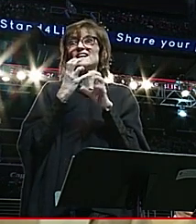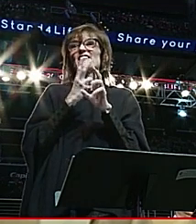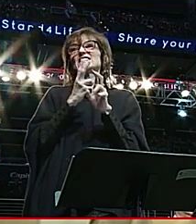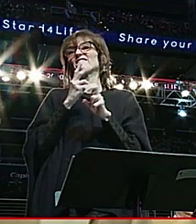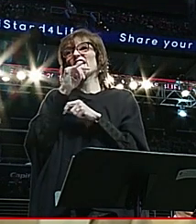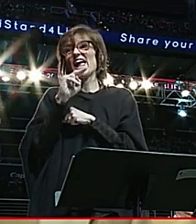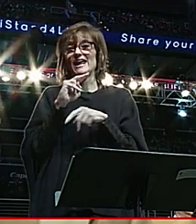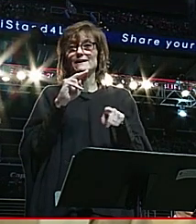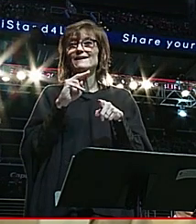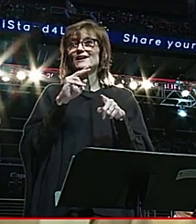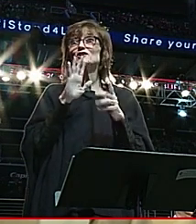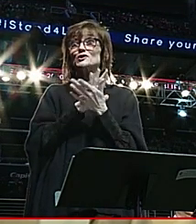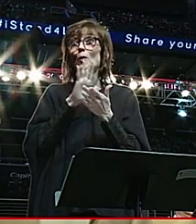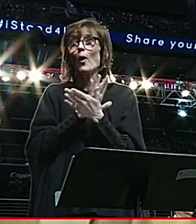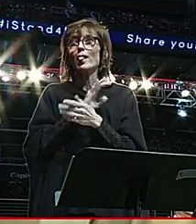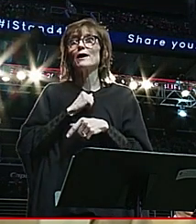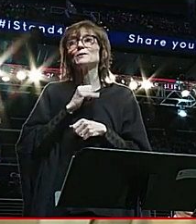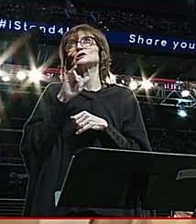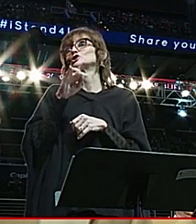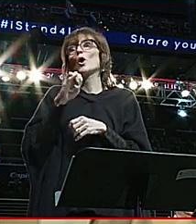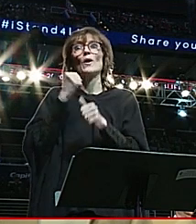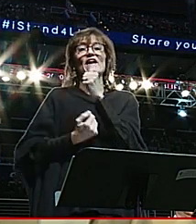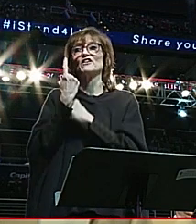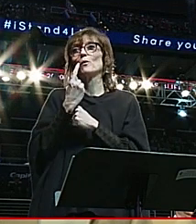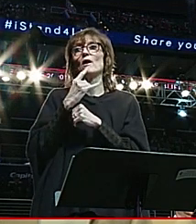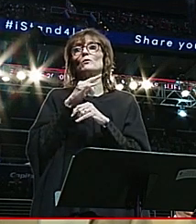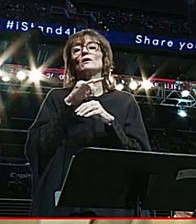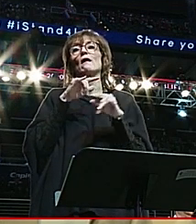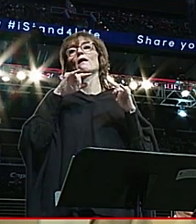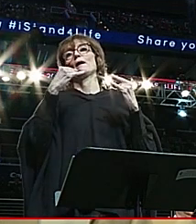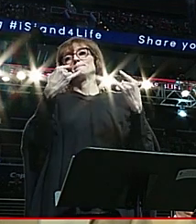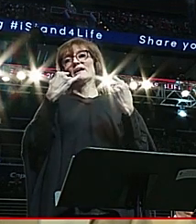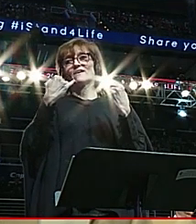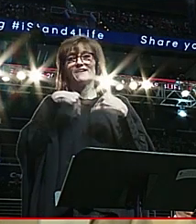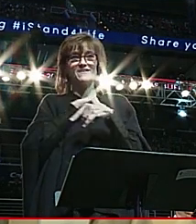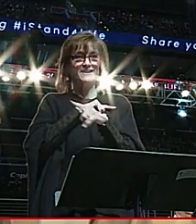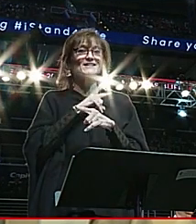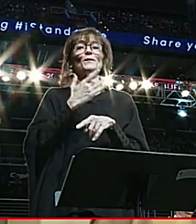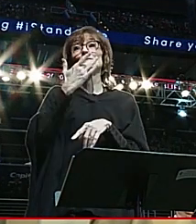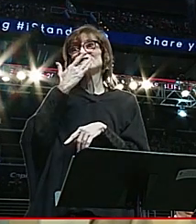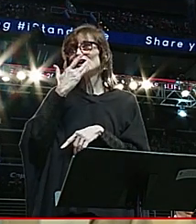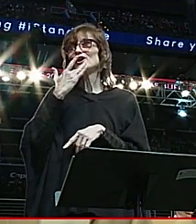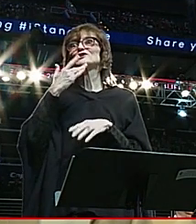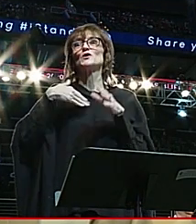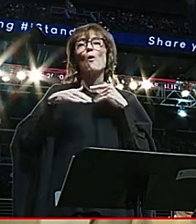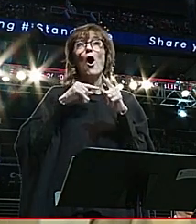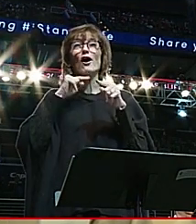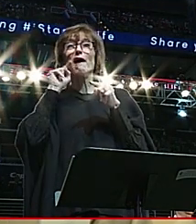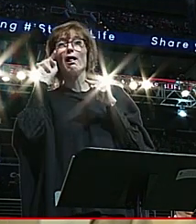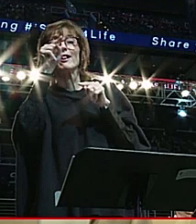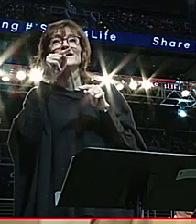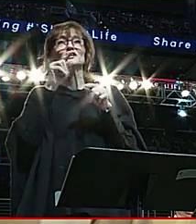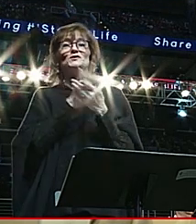And we would disembark, and everyone would make fun of us. We would have rather walked the distance. So it wasn't easy. And